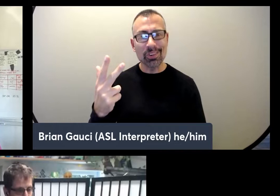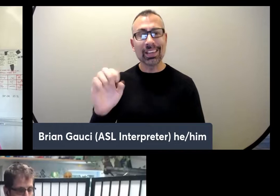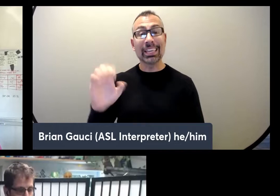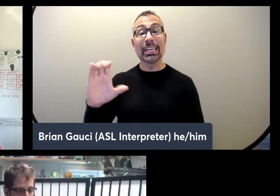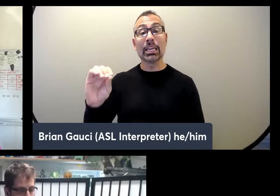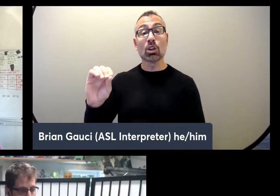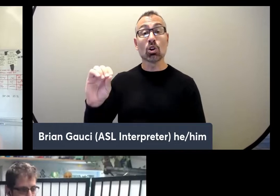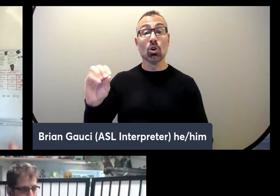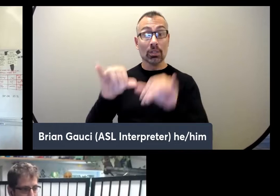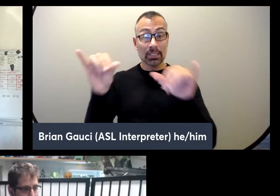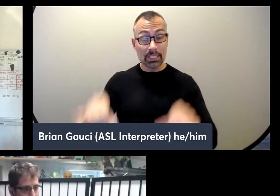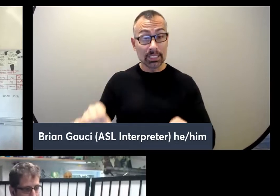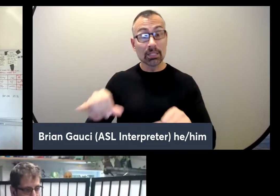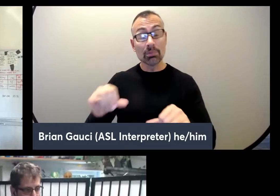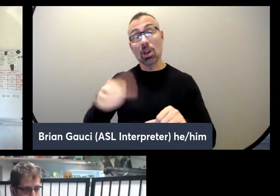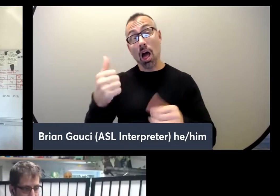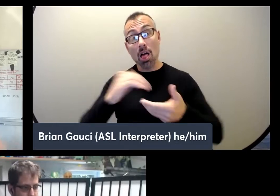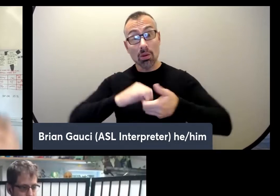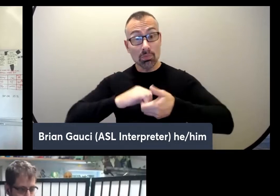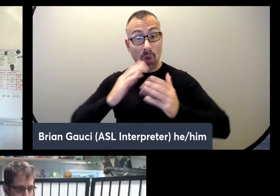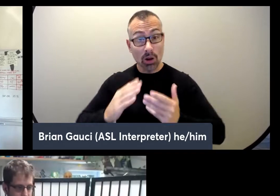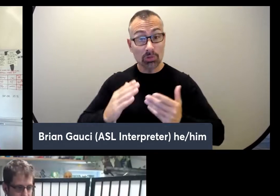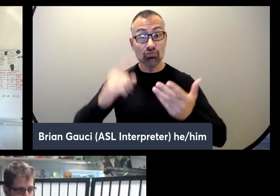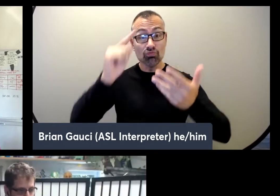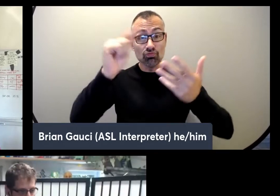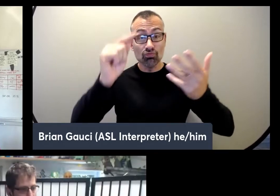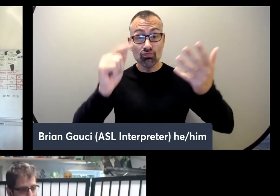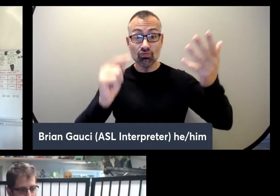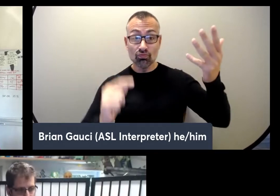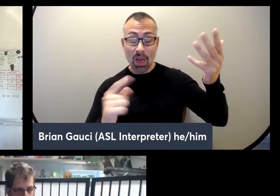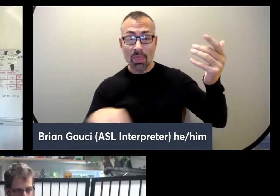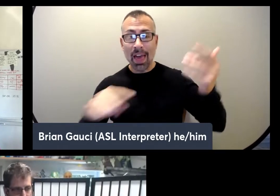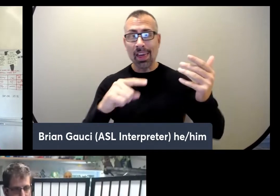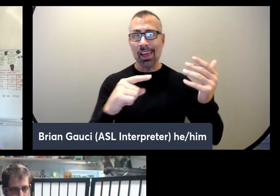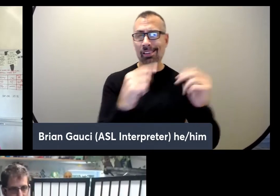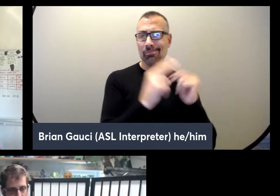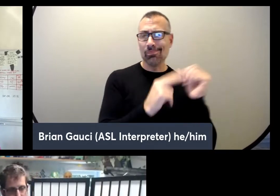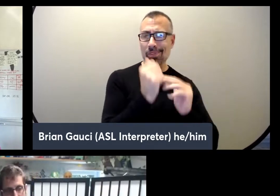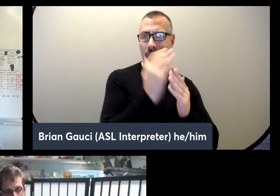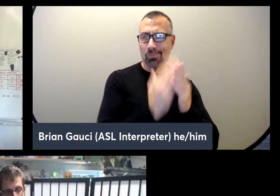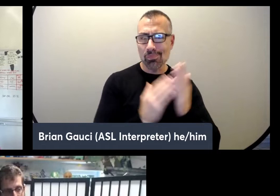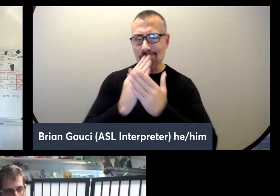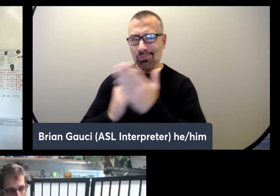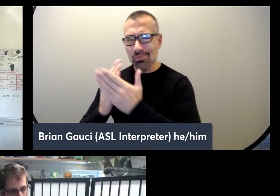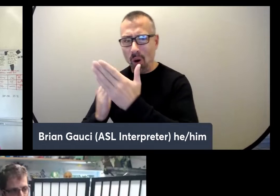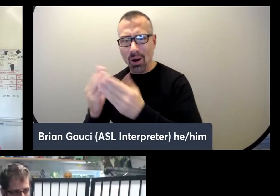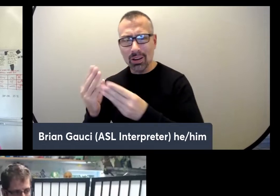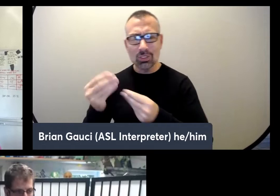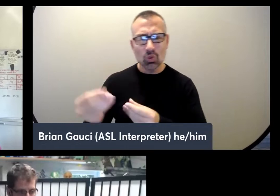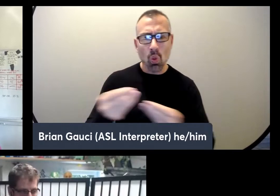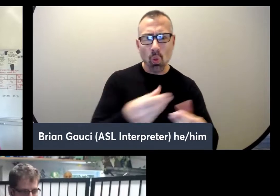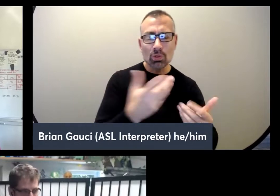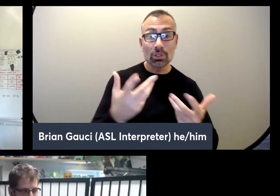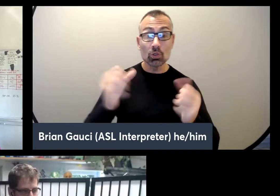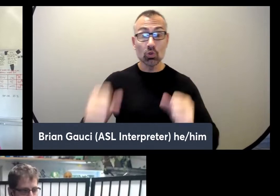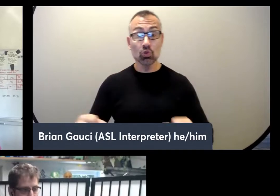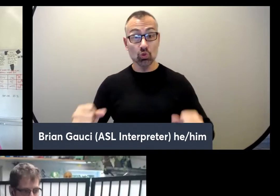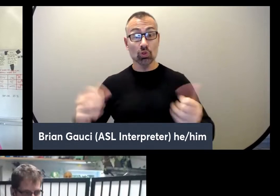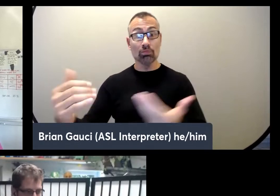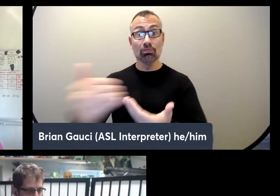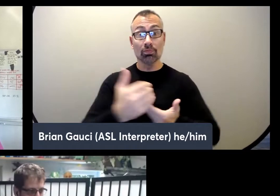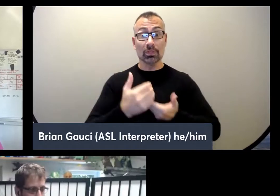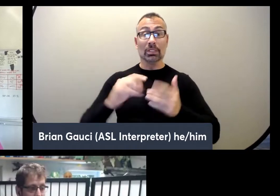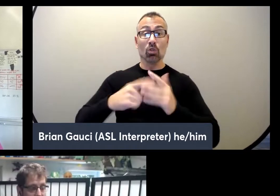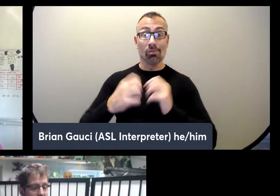referring to that have built out different solutions, so you can be able to get something up and running pretty quickly. It sounds